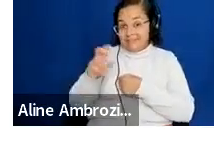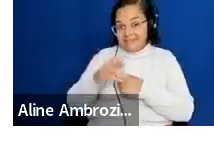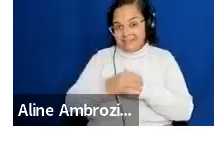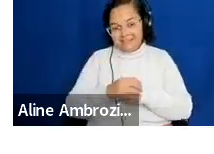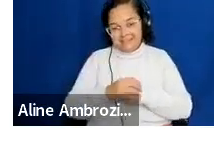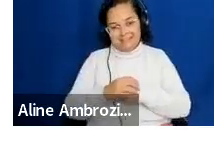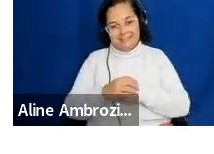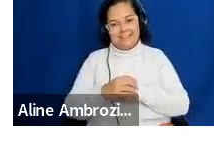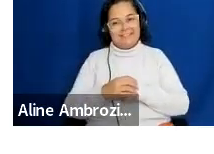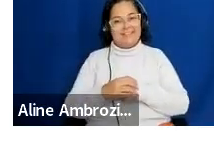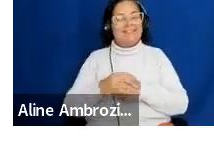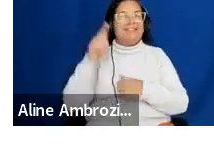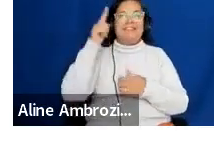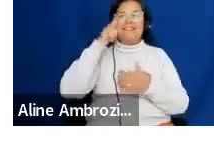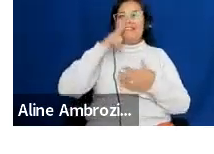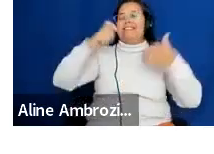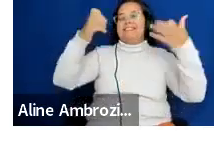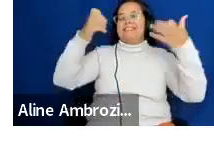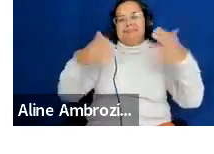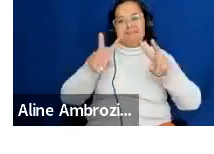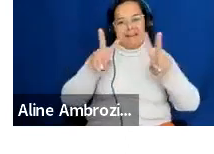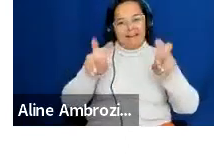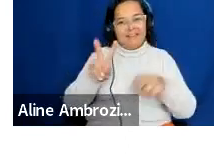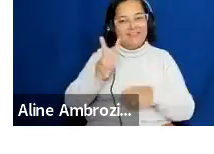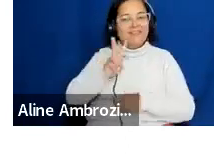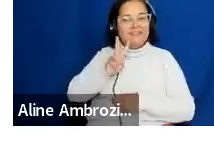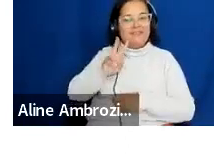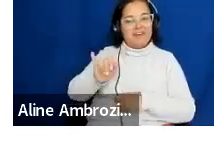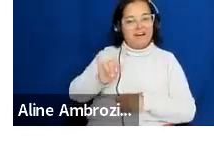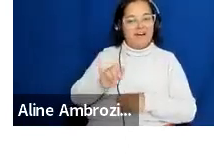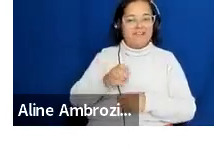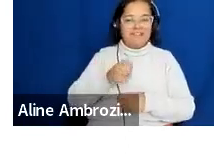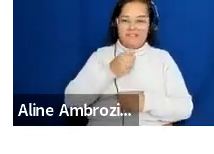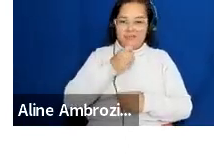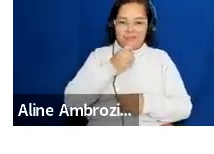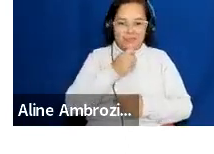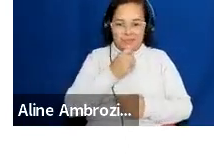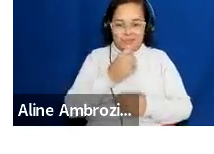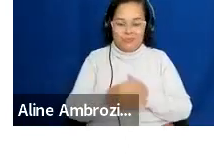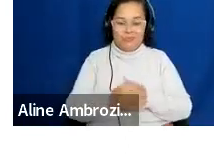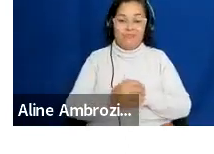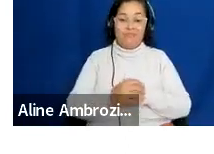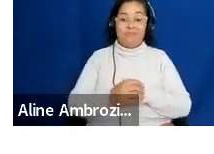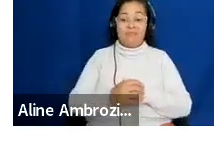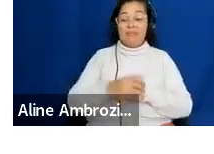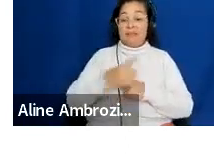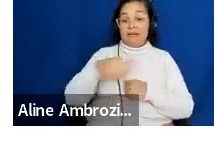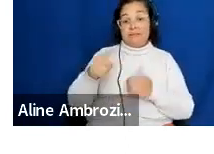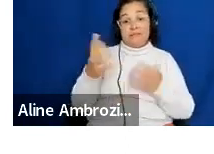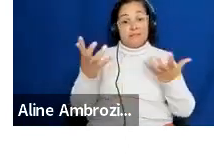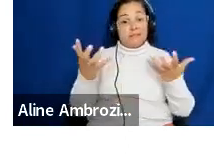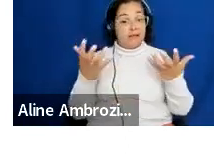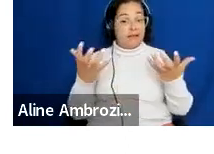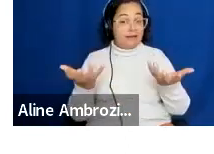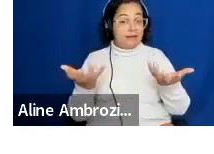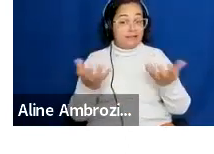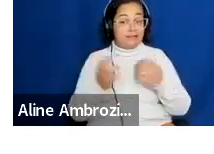So I wonder, I could do a very short let's say 10 minutes